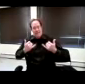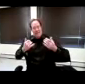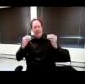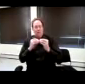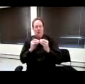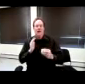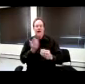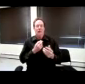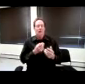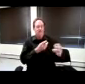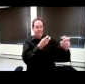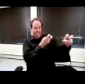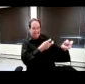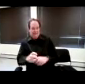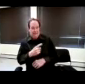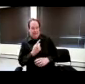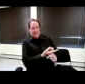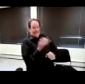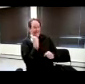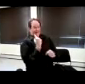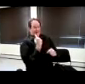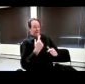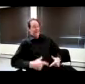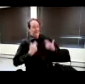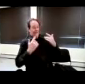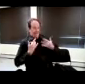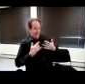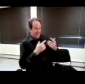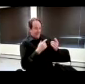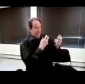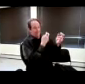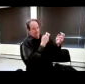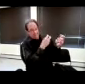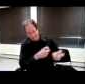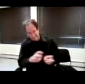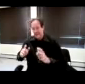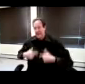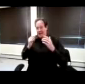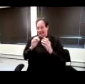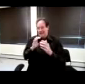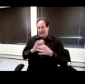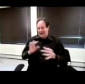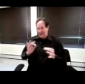transition over the last year from live events into the world of live captioning.